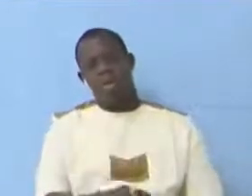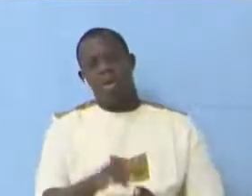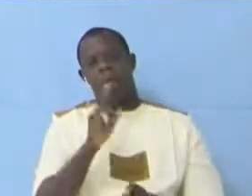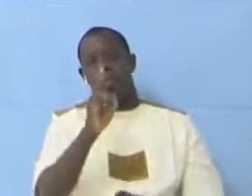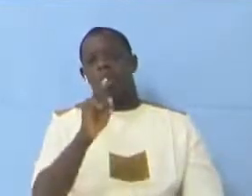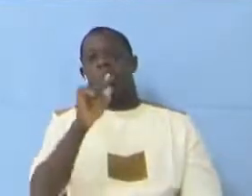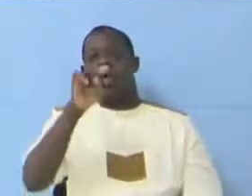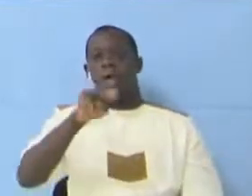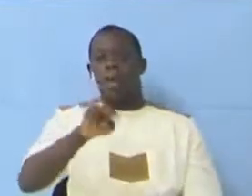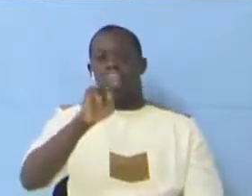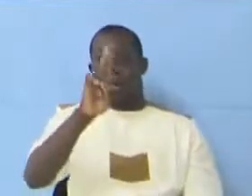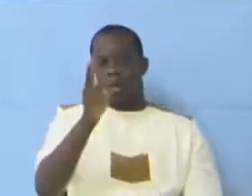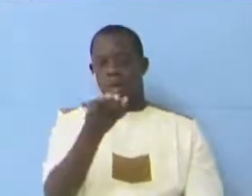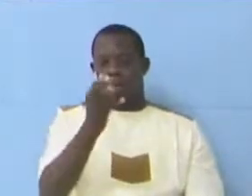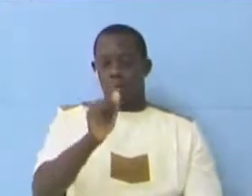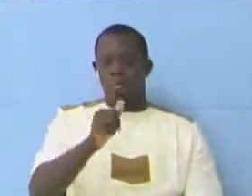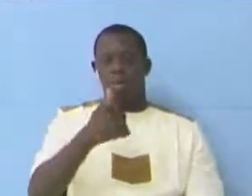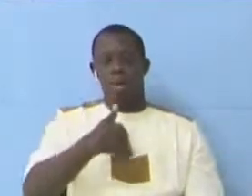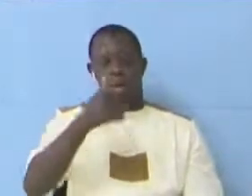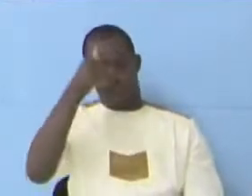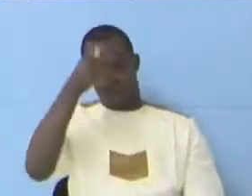Noah, I recognize him. He had